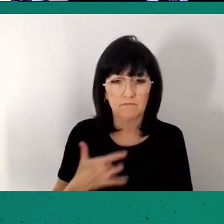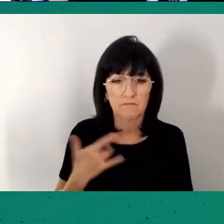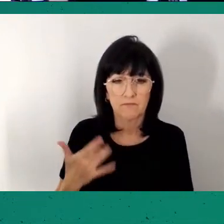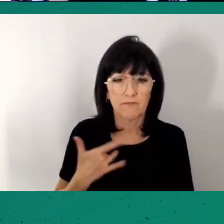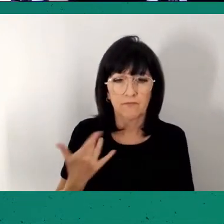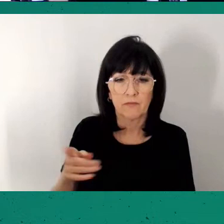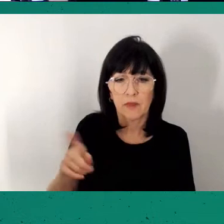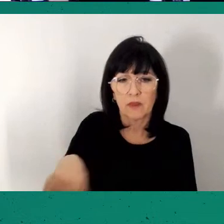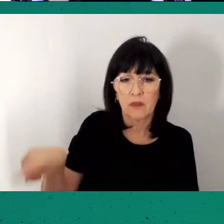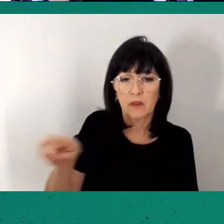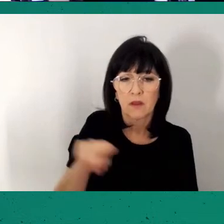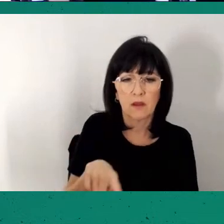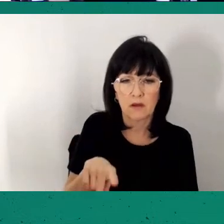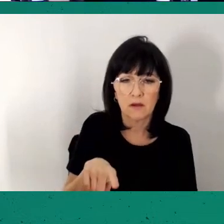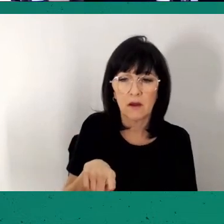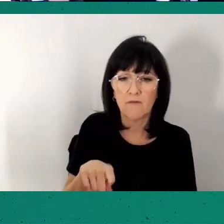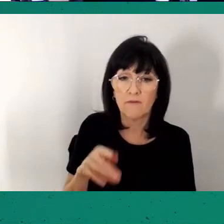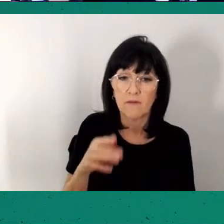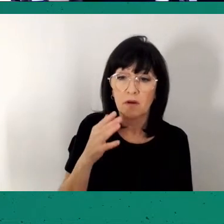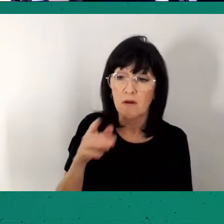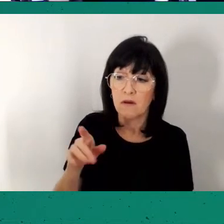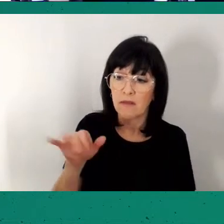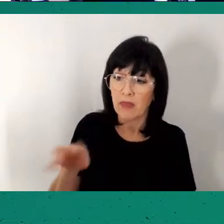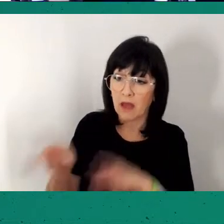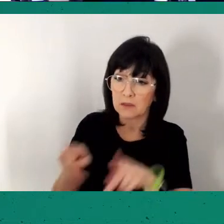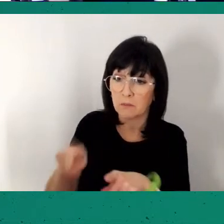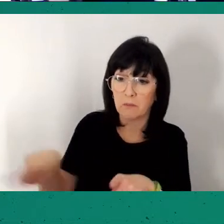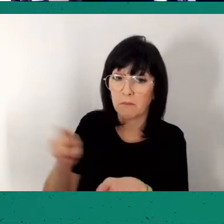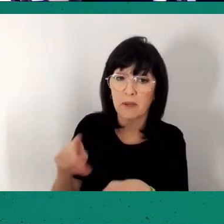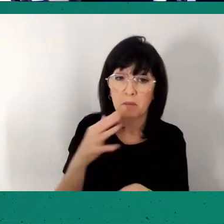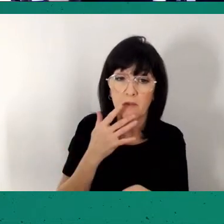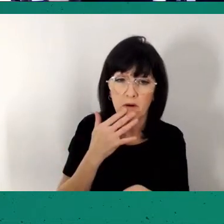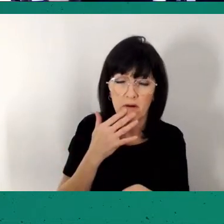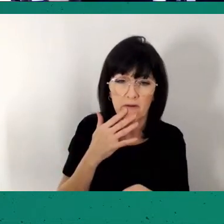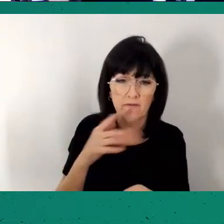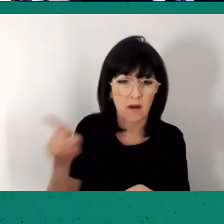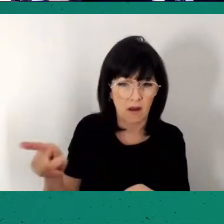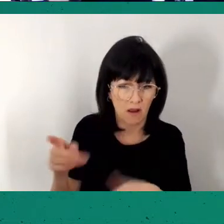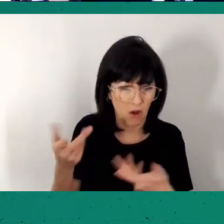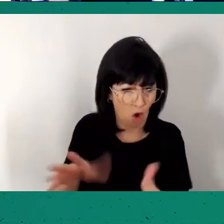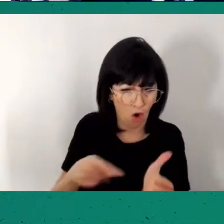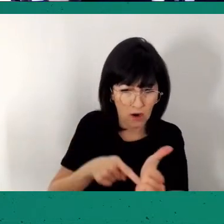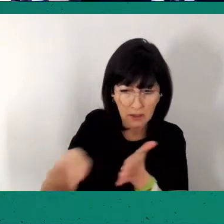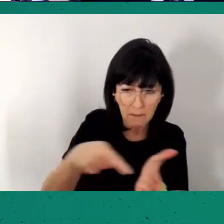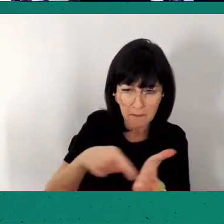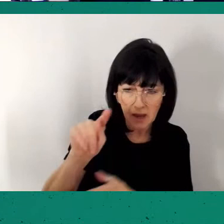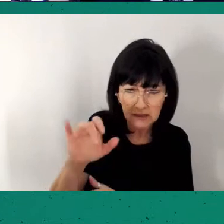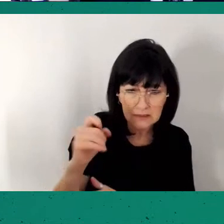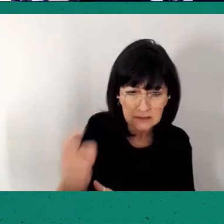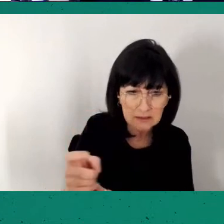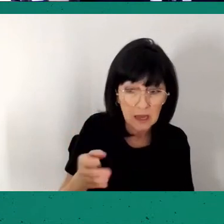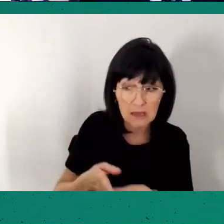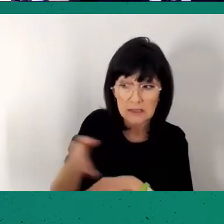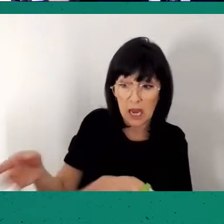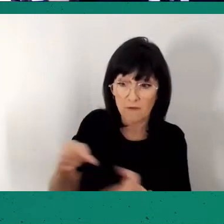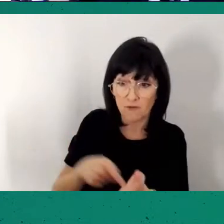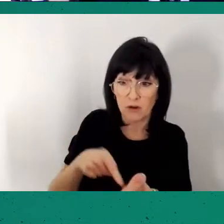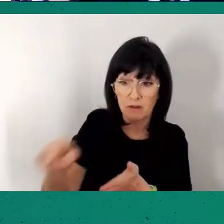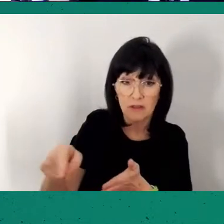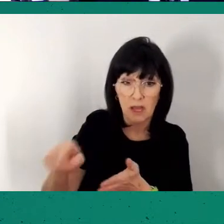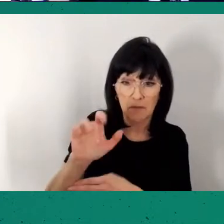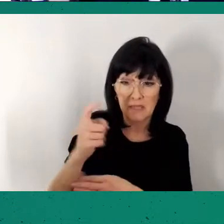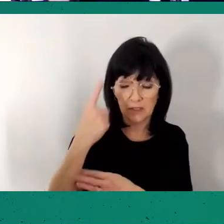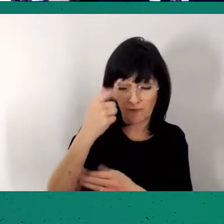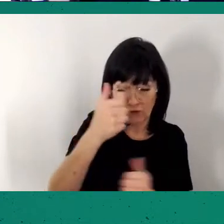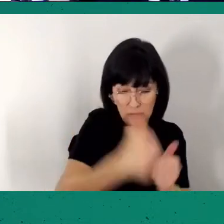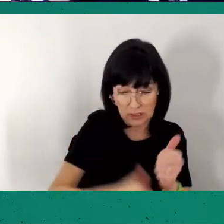their part to the full measure of their ability. They not only pay their school tax, but after they pay as much per month for every